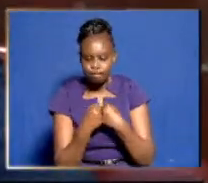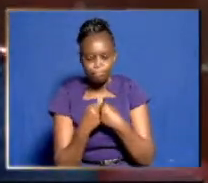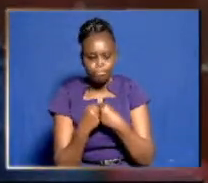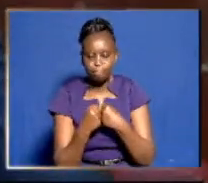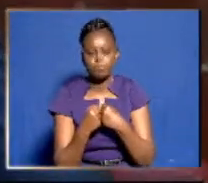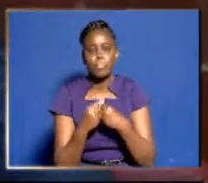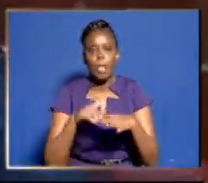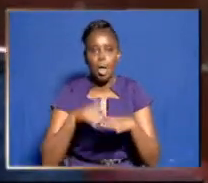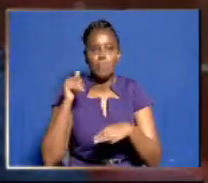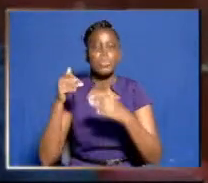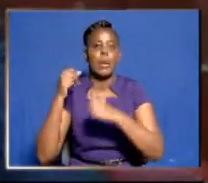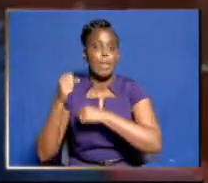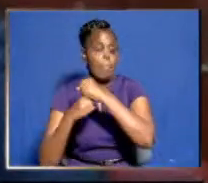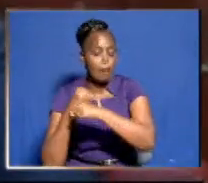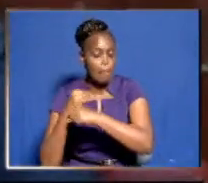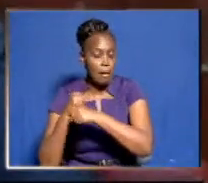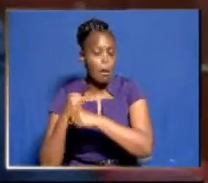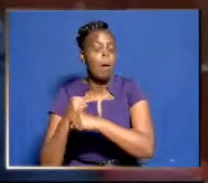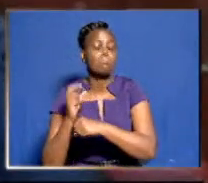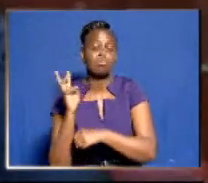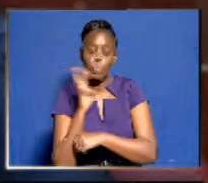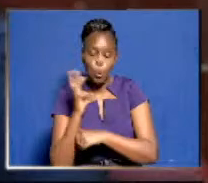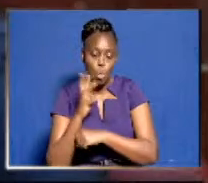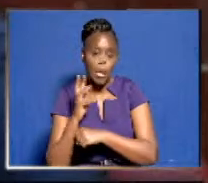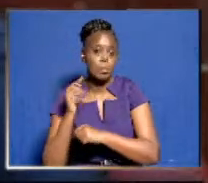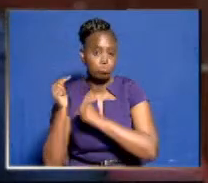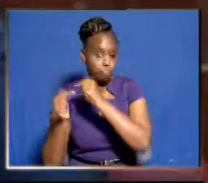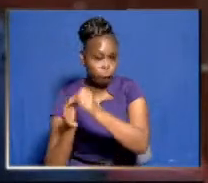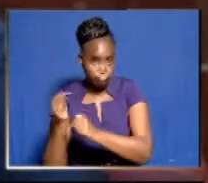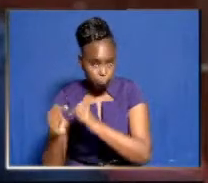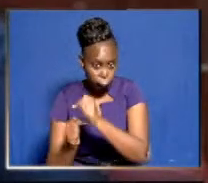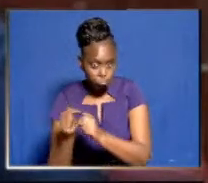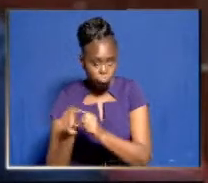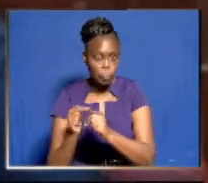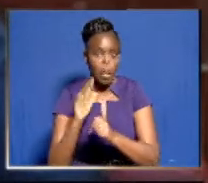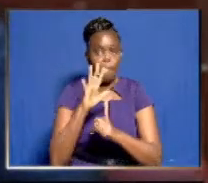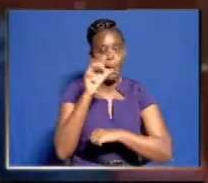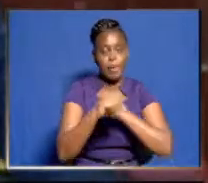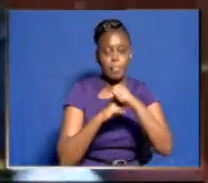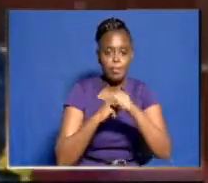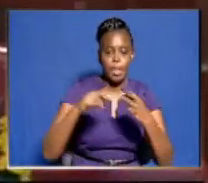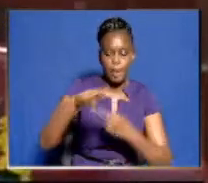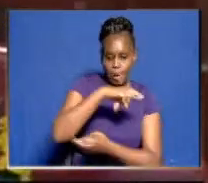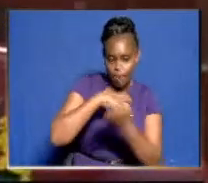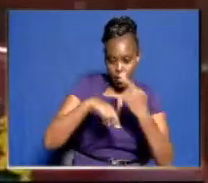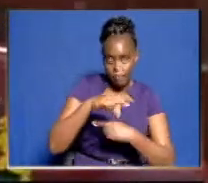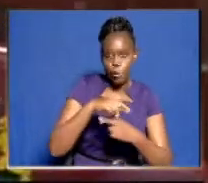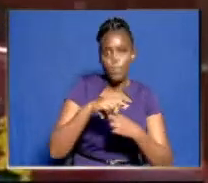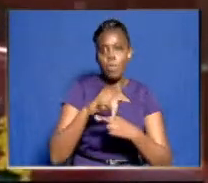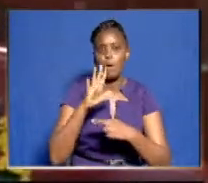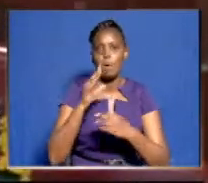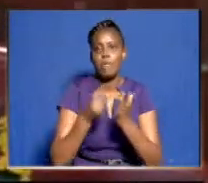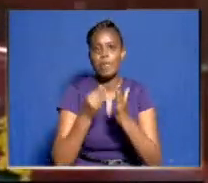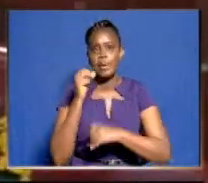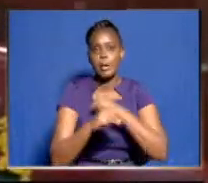the outer years. Indeed, a 5-year review indicates that by the financial year